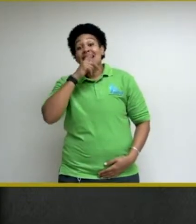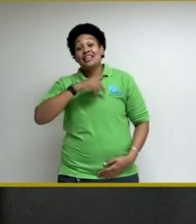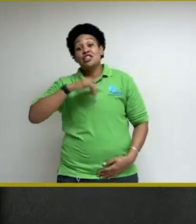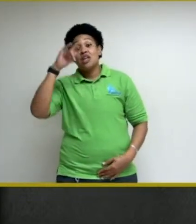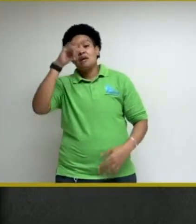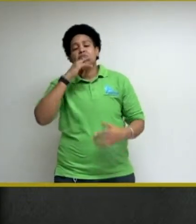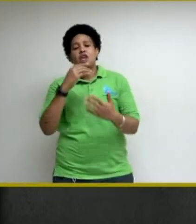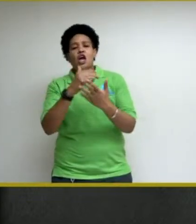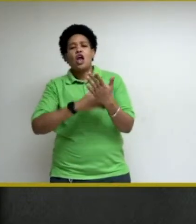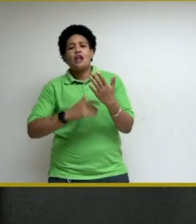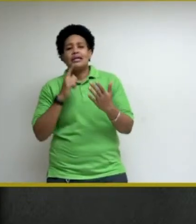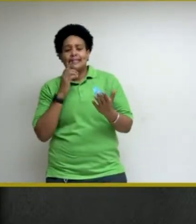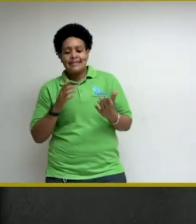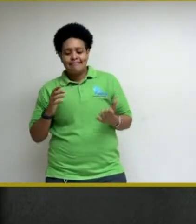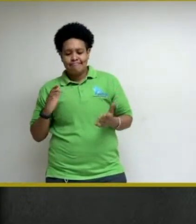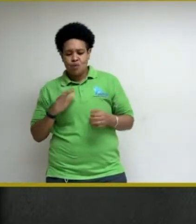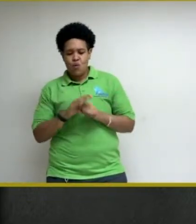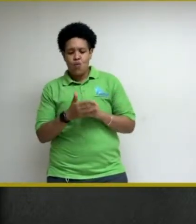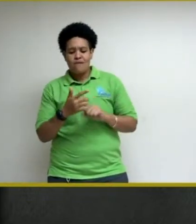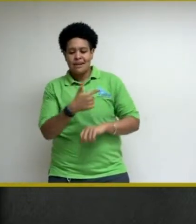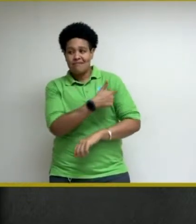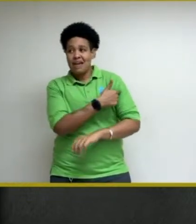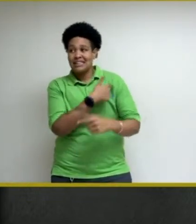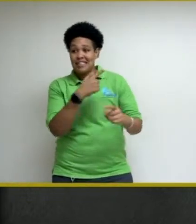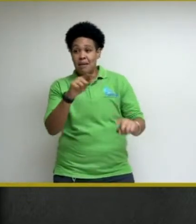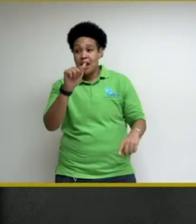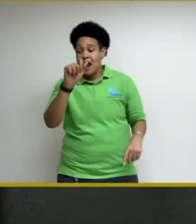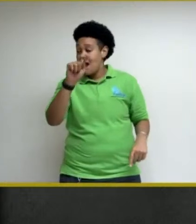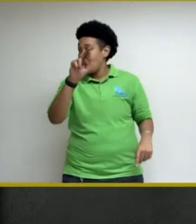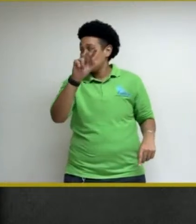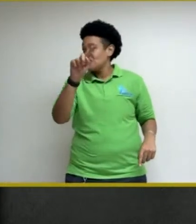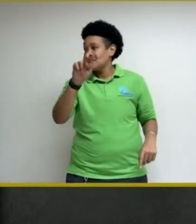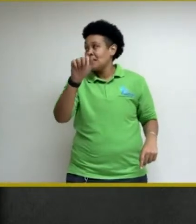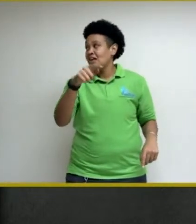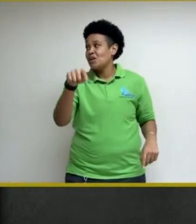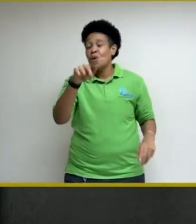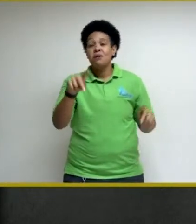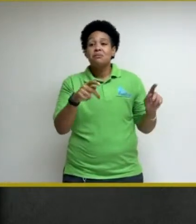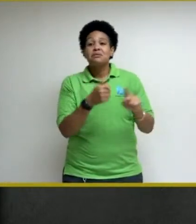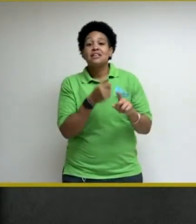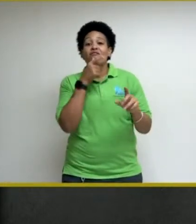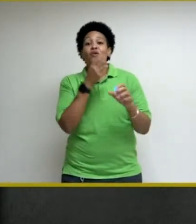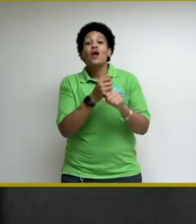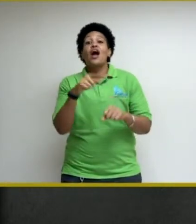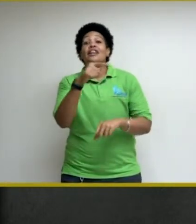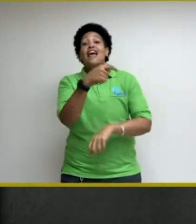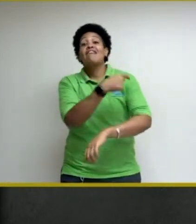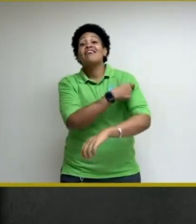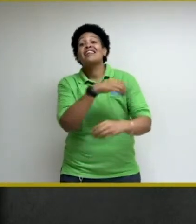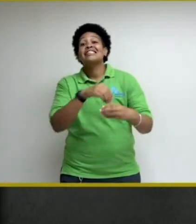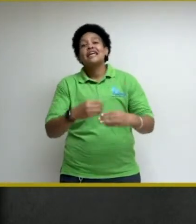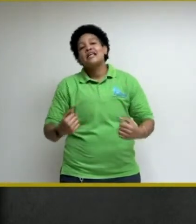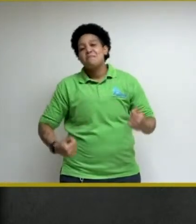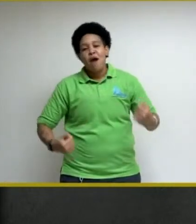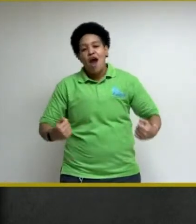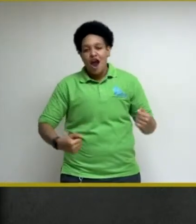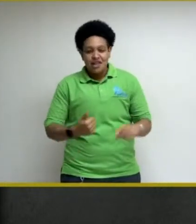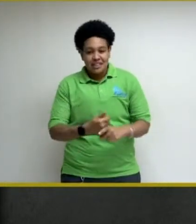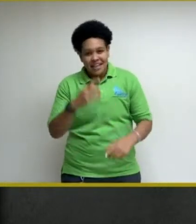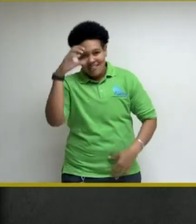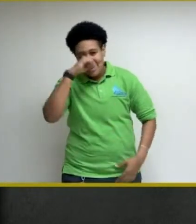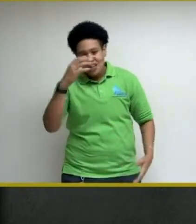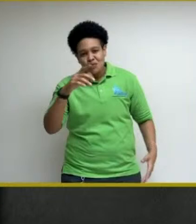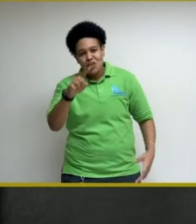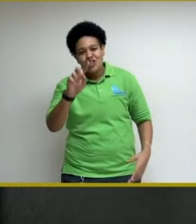another shipment of COVID-19 vaccine, AstraZeneca. Those persons who got their vaccine in March, guess what?